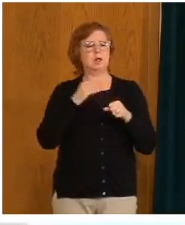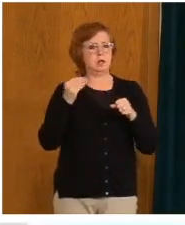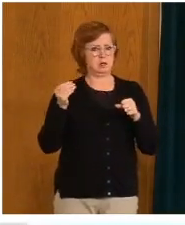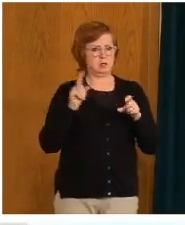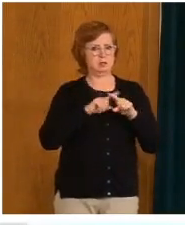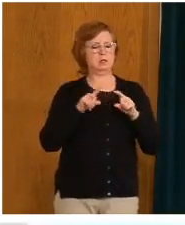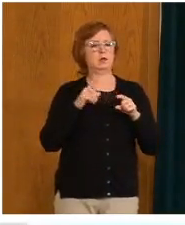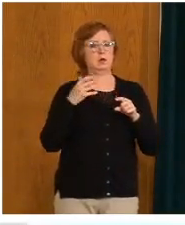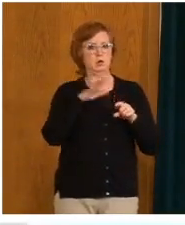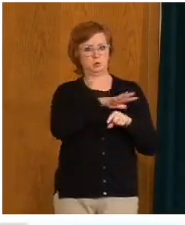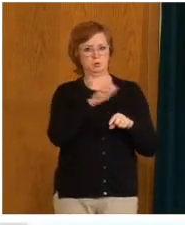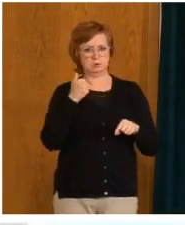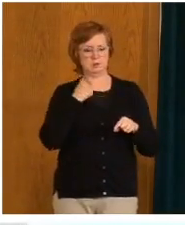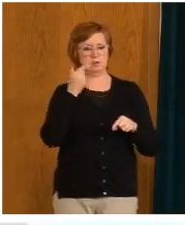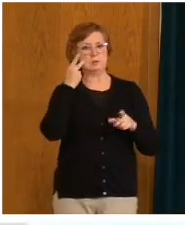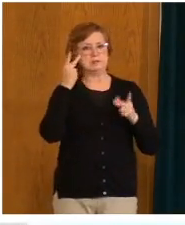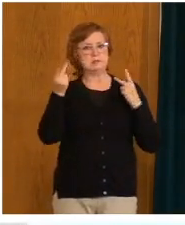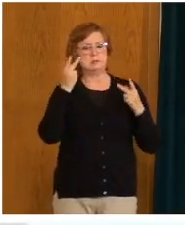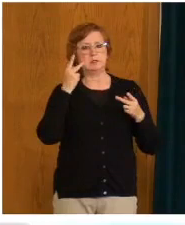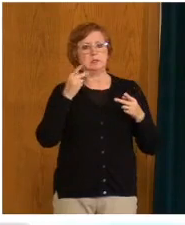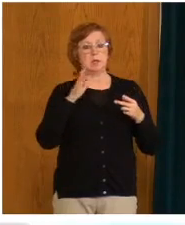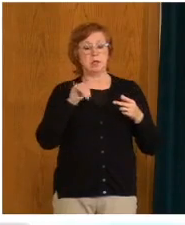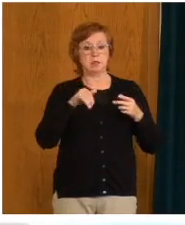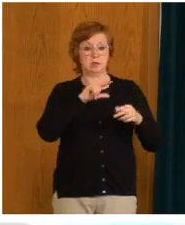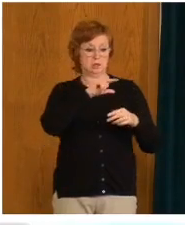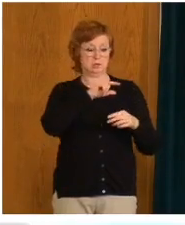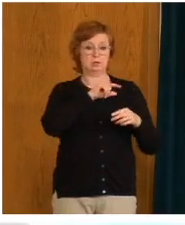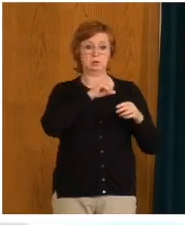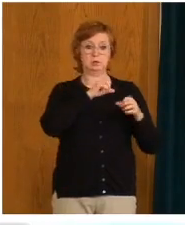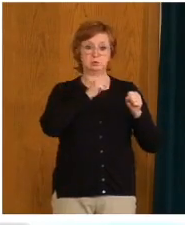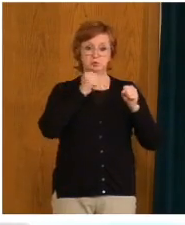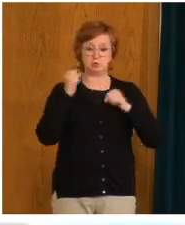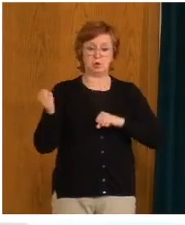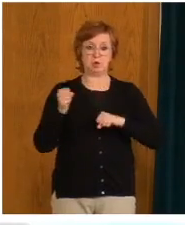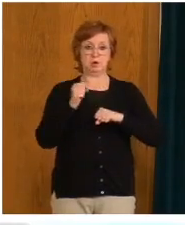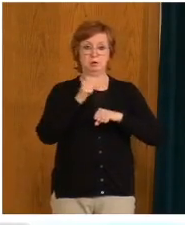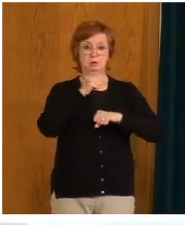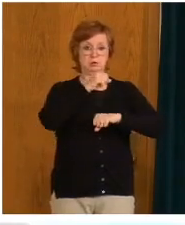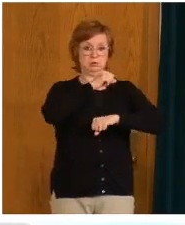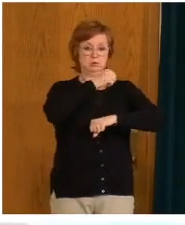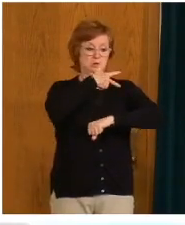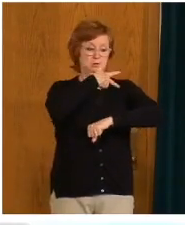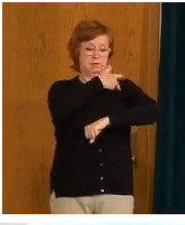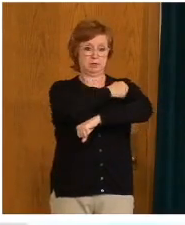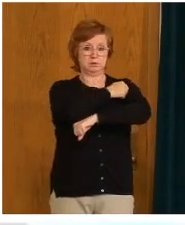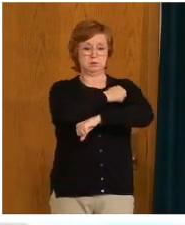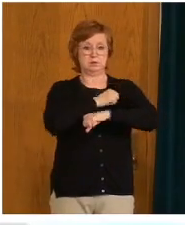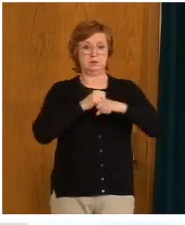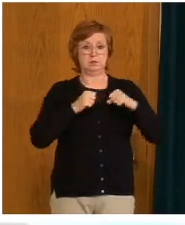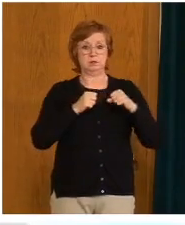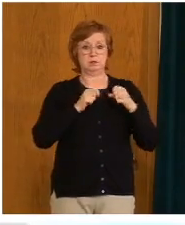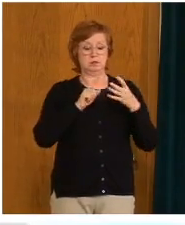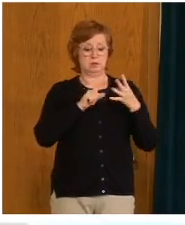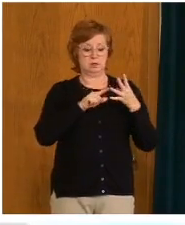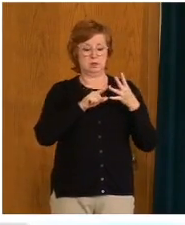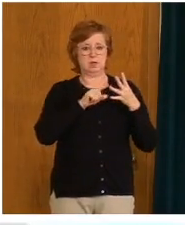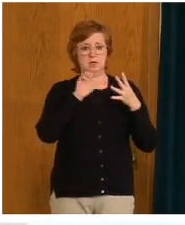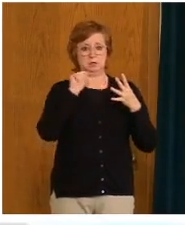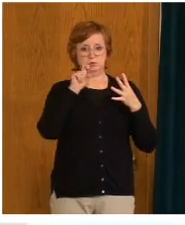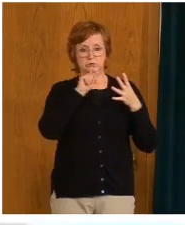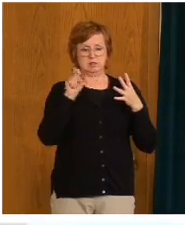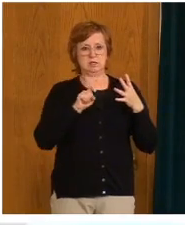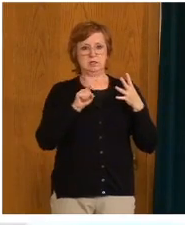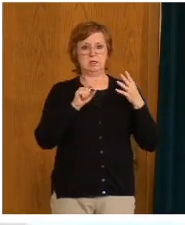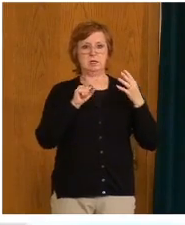shown that while the efficacy in the clinical trials of AstraZeneca was slightly lower than the mRNA vaccines,